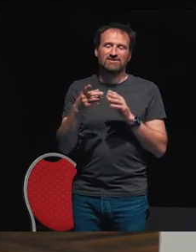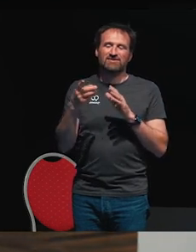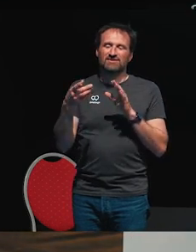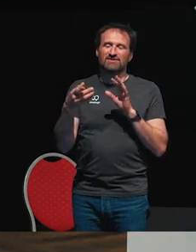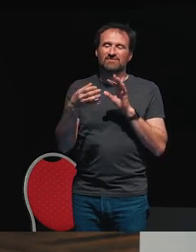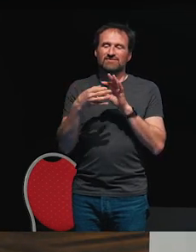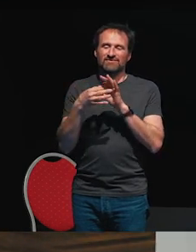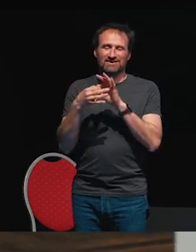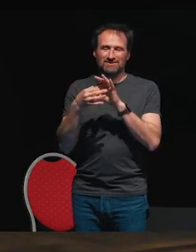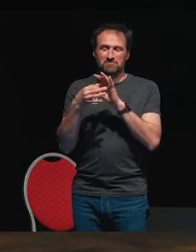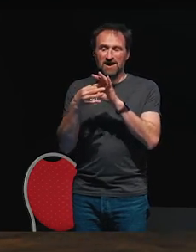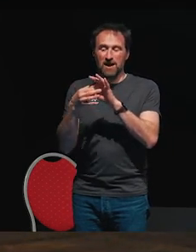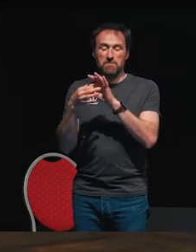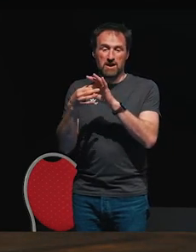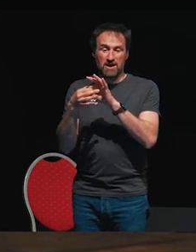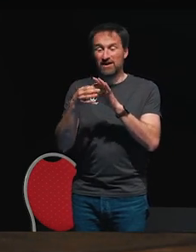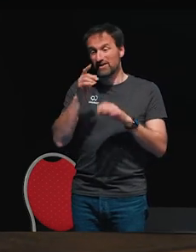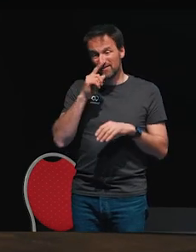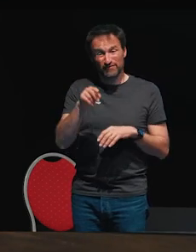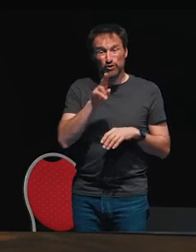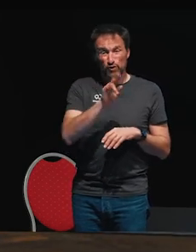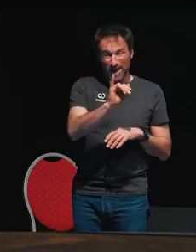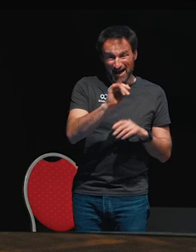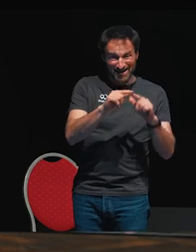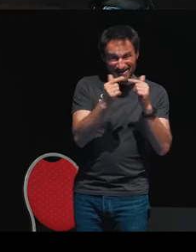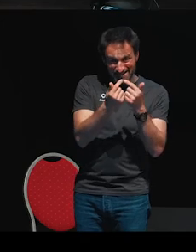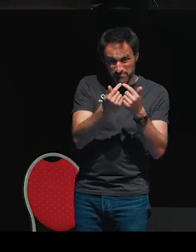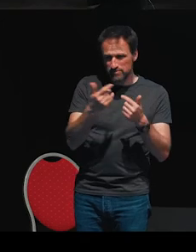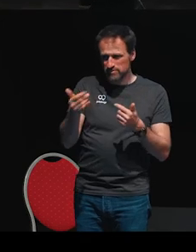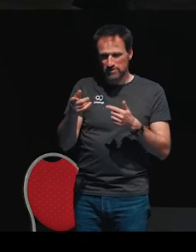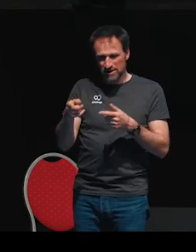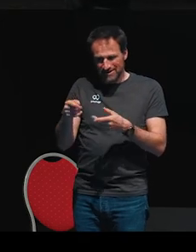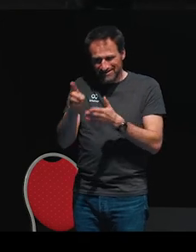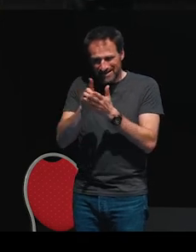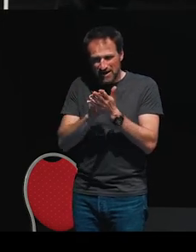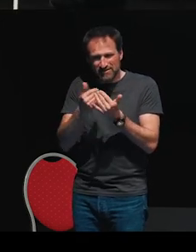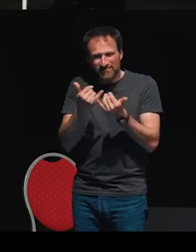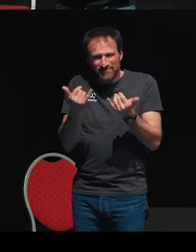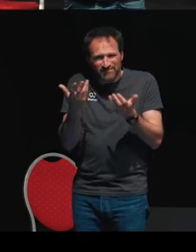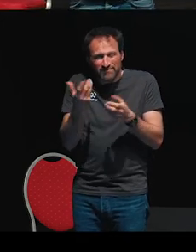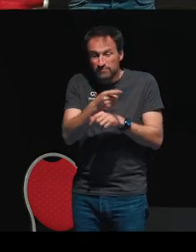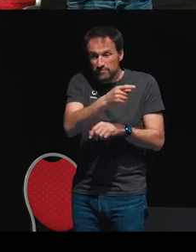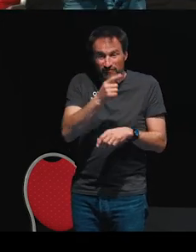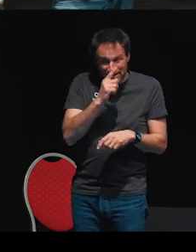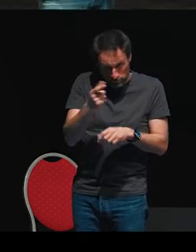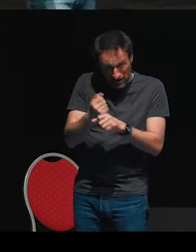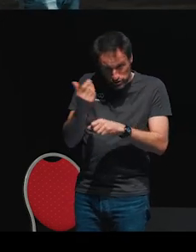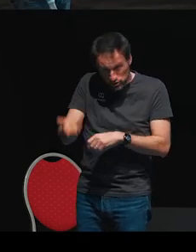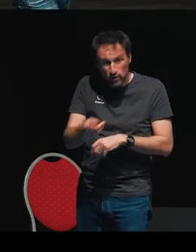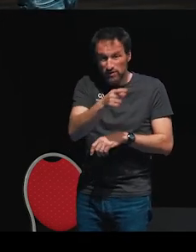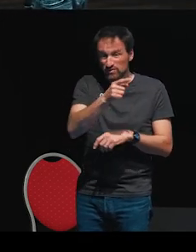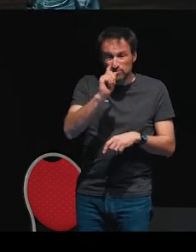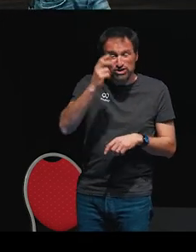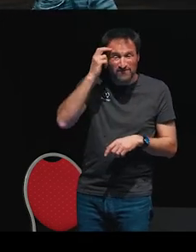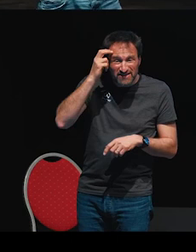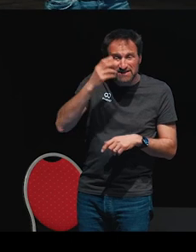the application. Because if you do this, they have to have a lot of knowledge what you're doing in the background. They maybe have to have knowledge